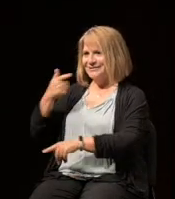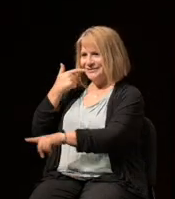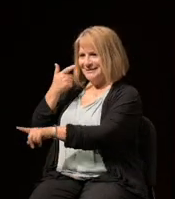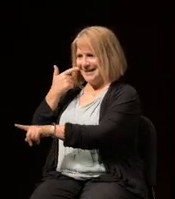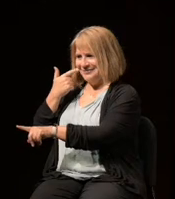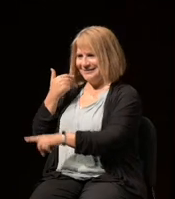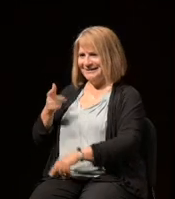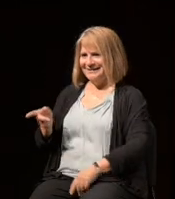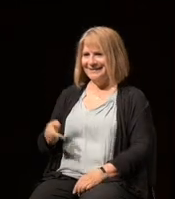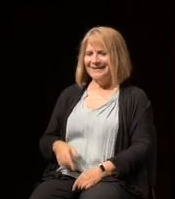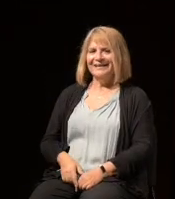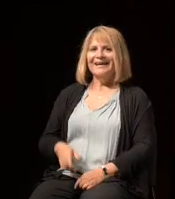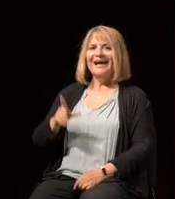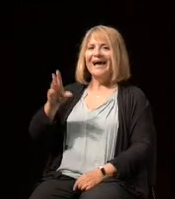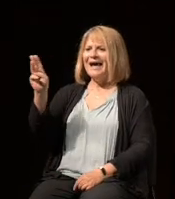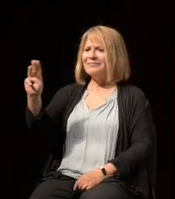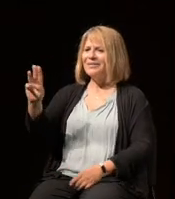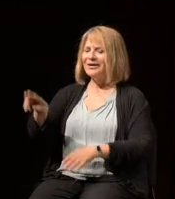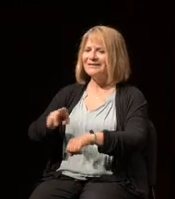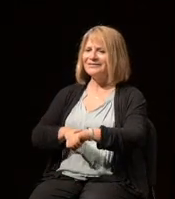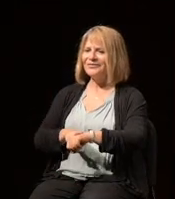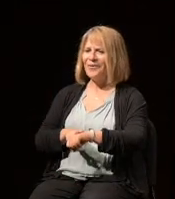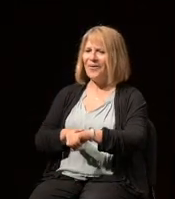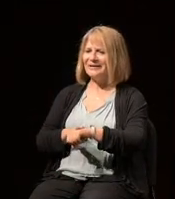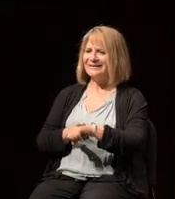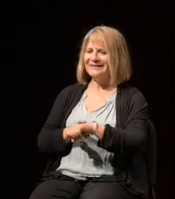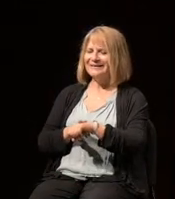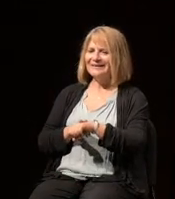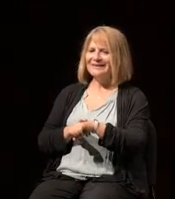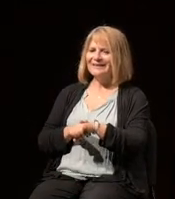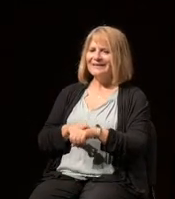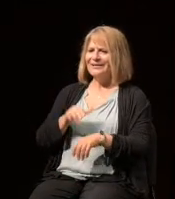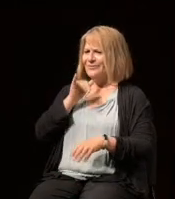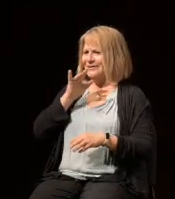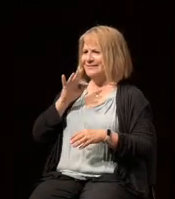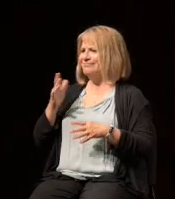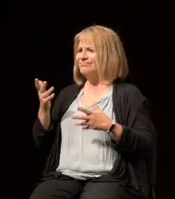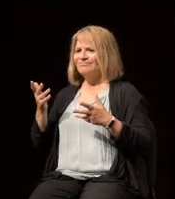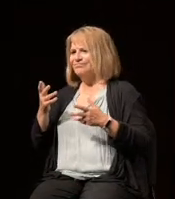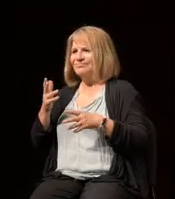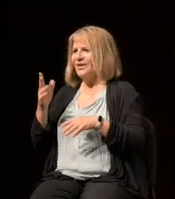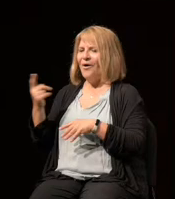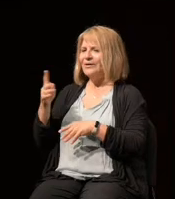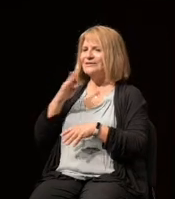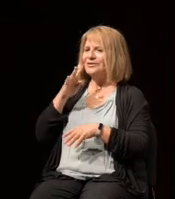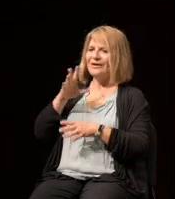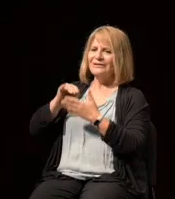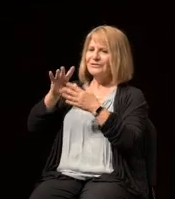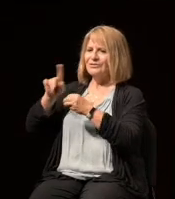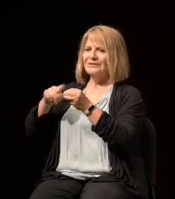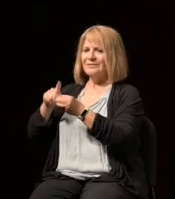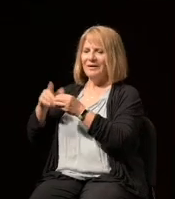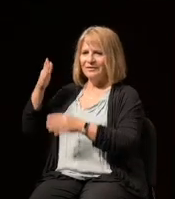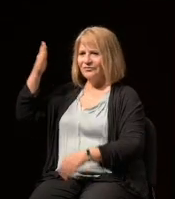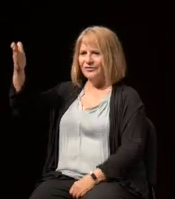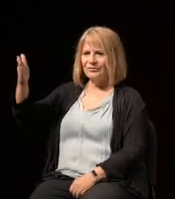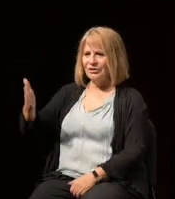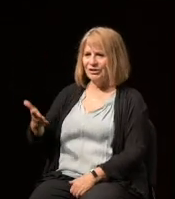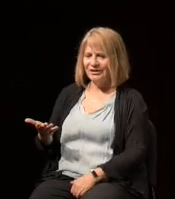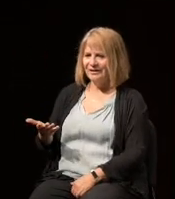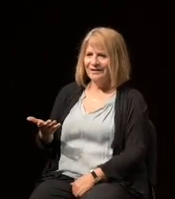Marcus, you know, of course, we don't go anywhere where we're not talking to students about their future. You know, they think they're just going to bring the bags up, but, you